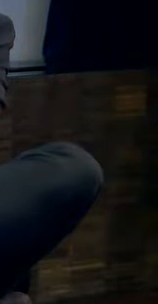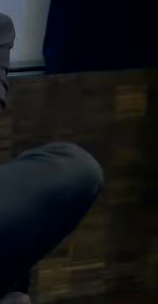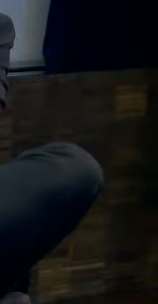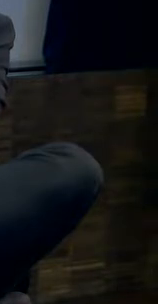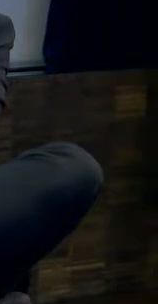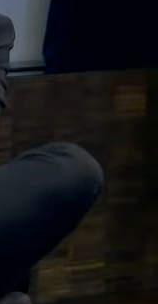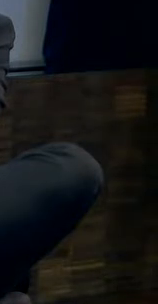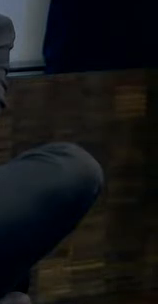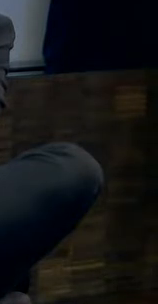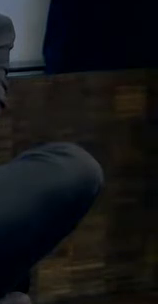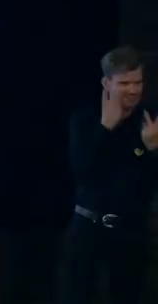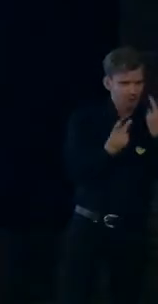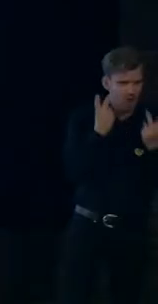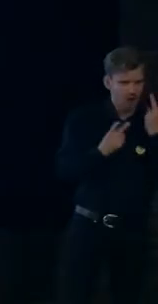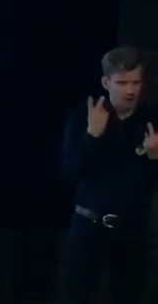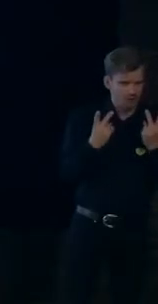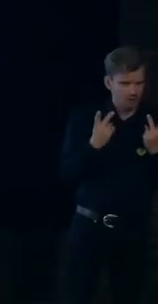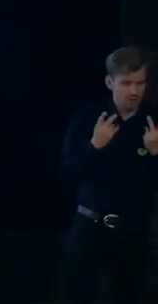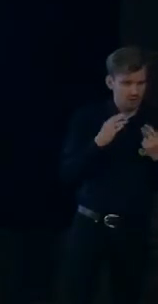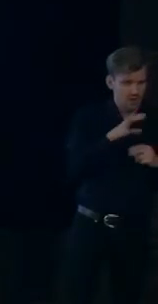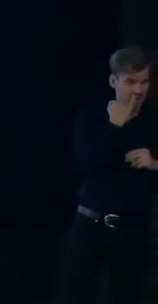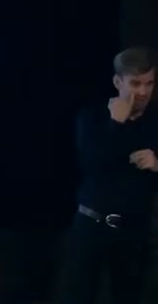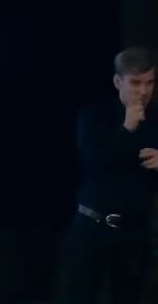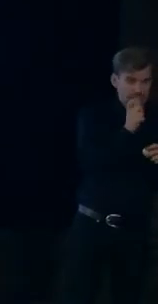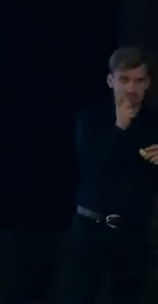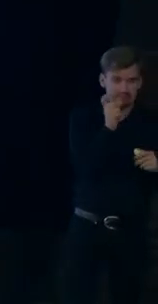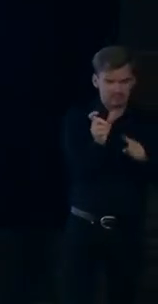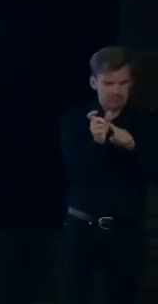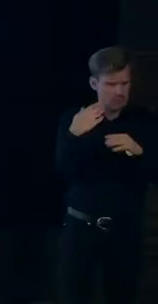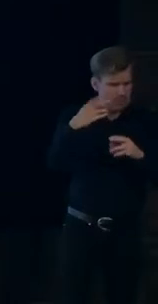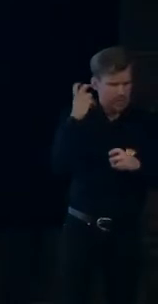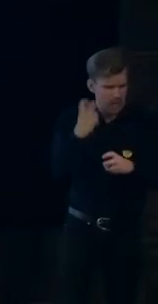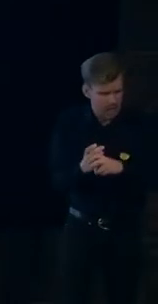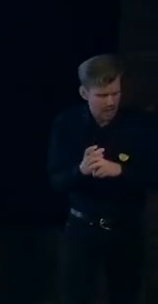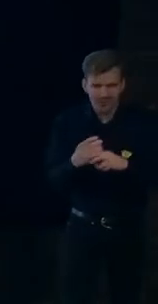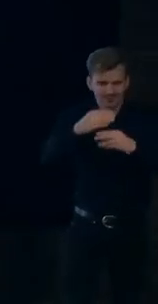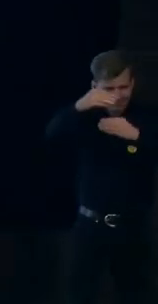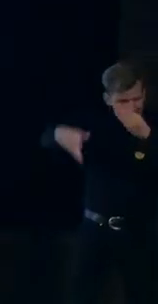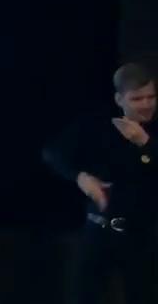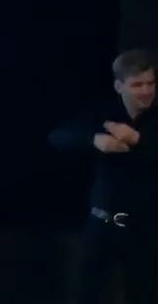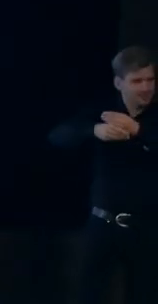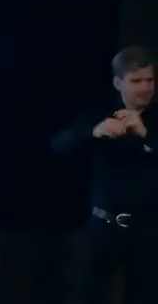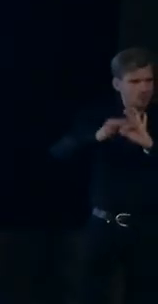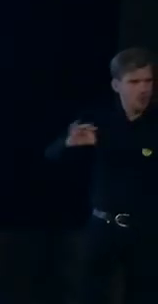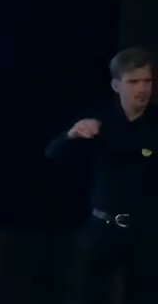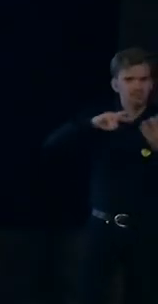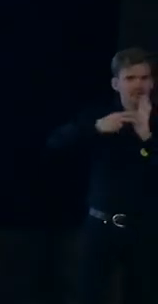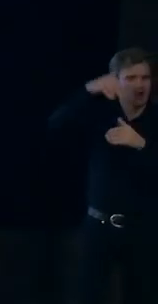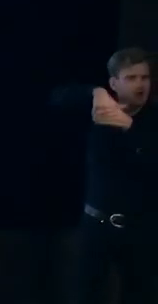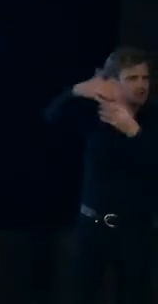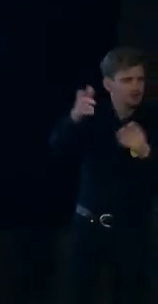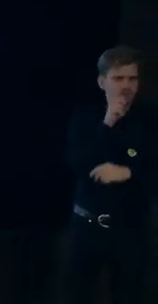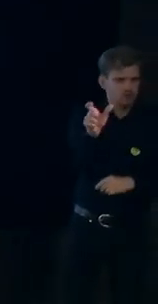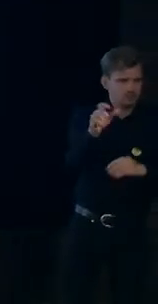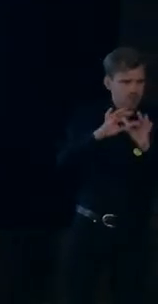words, then explain them. And if you do these four things, then you'll be able to use our logo.